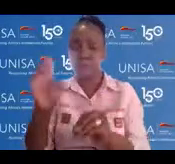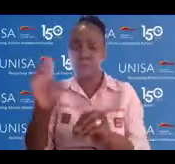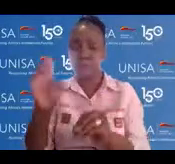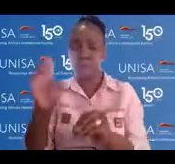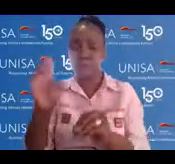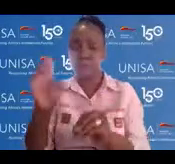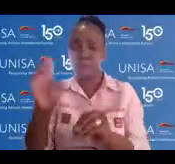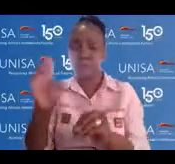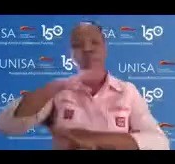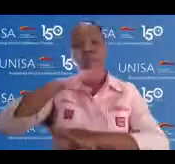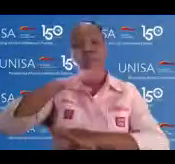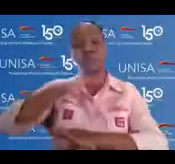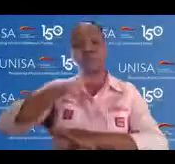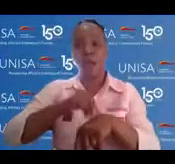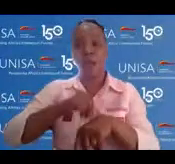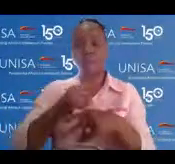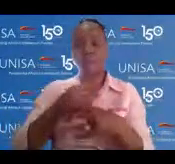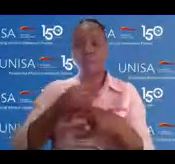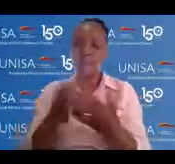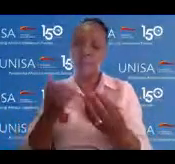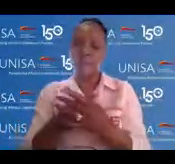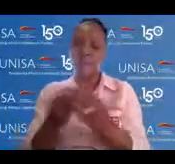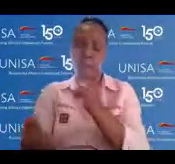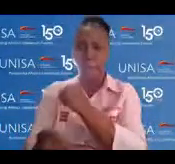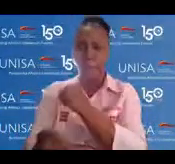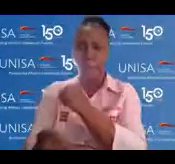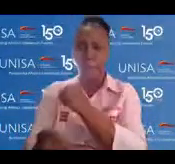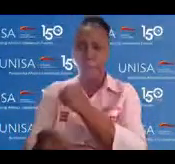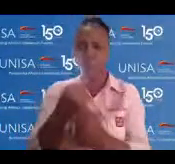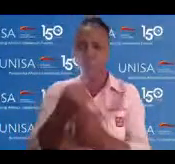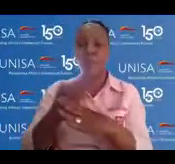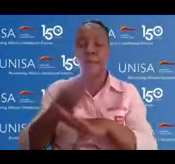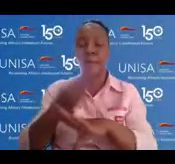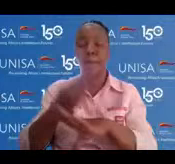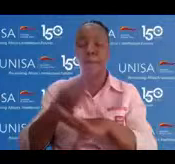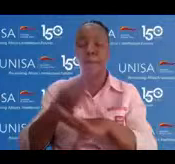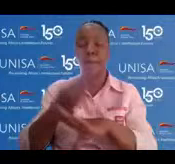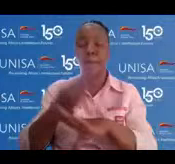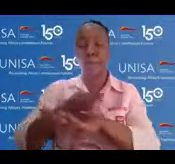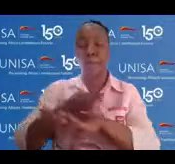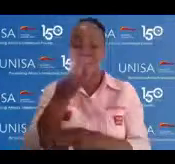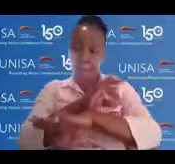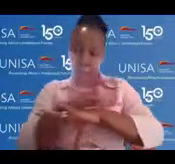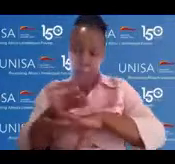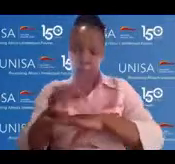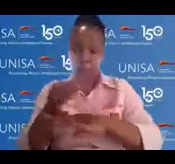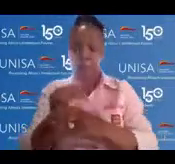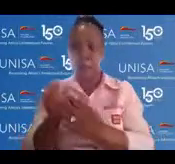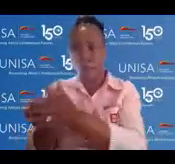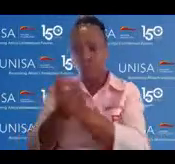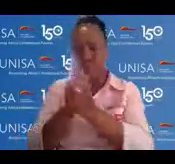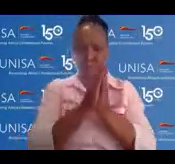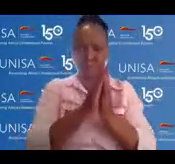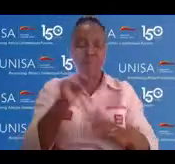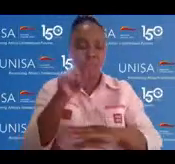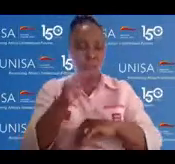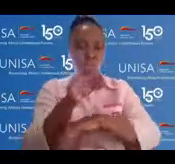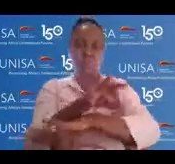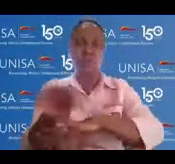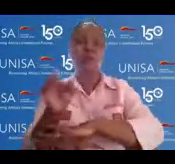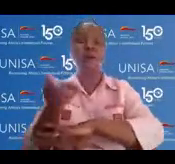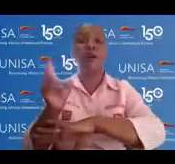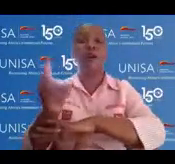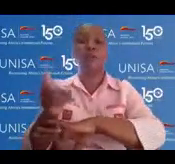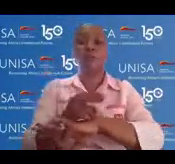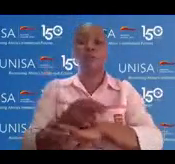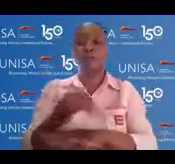wrong, you can make a plan. And when I say a plan, borrowing is also a plan. So don't be shy to